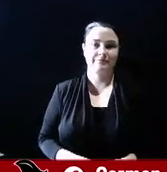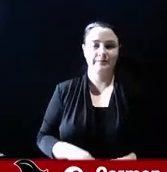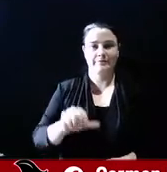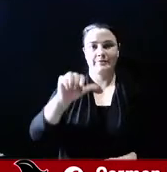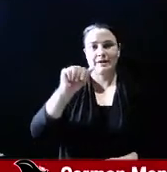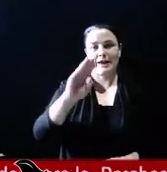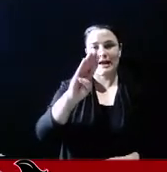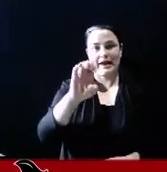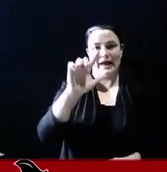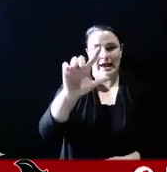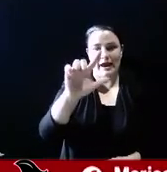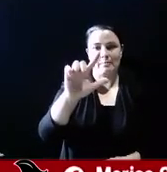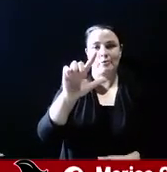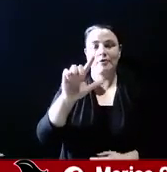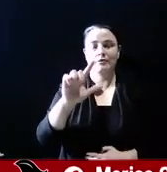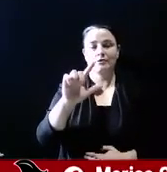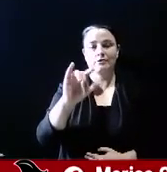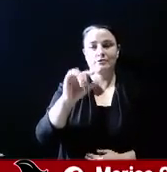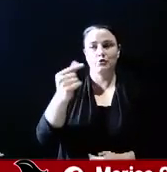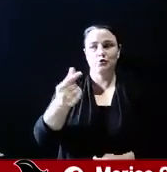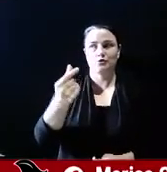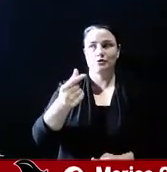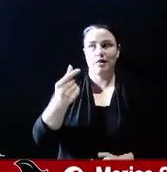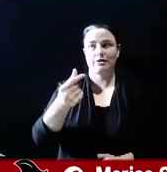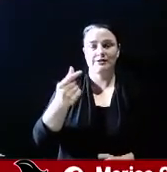Abel Gonzalez Jr.